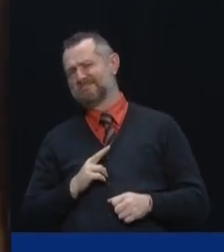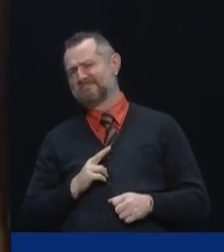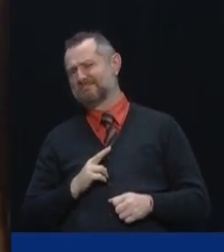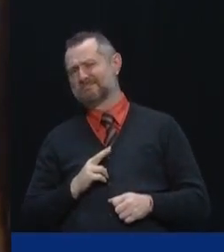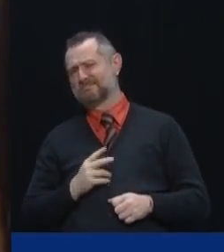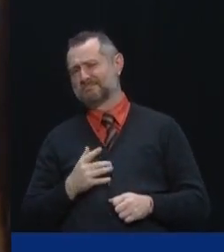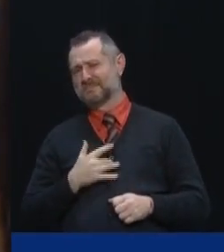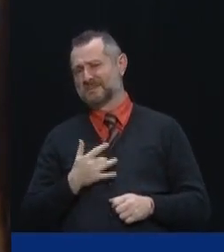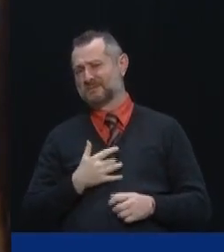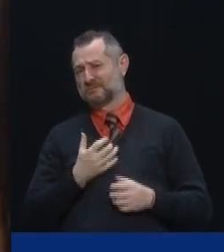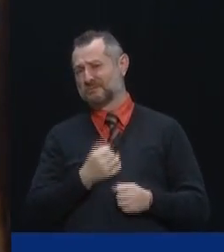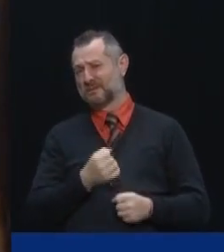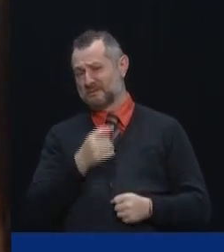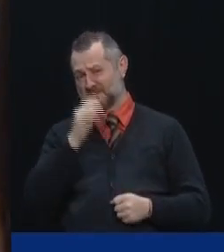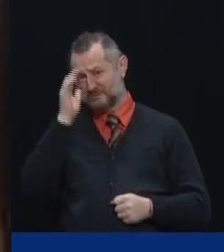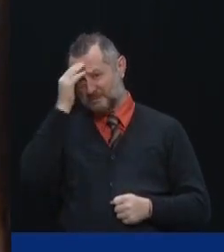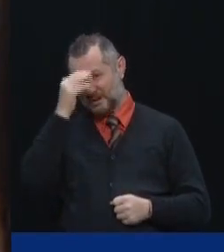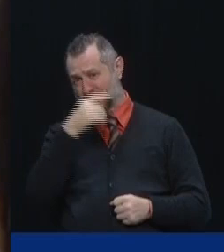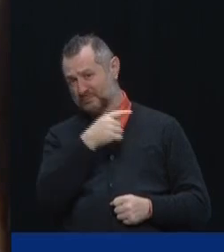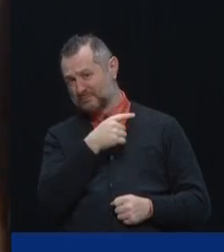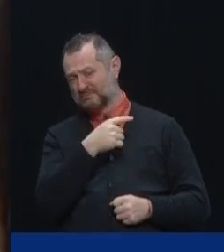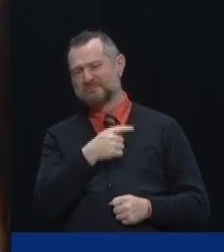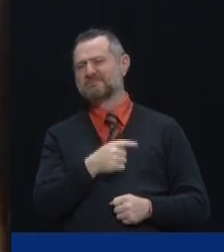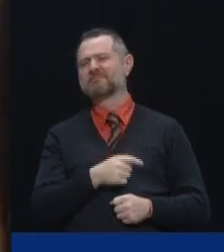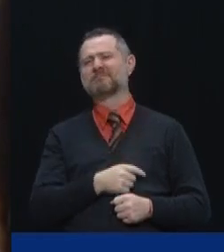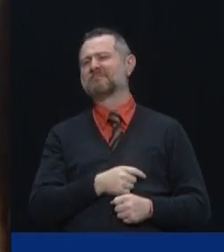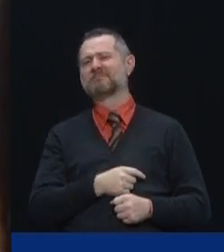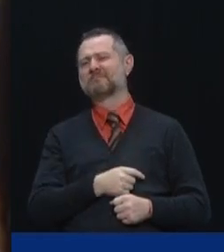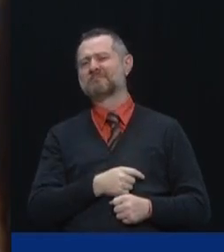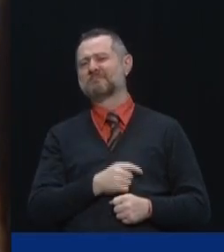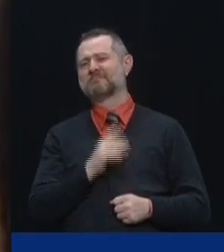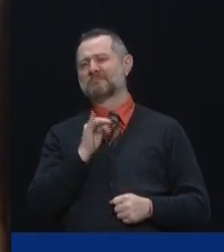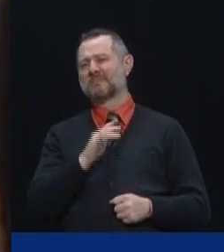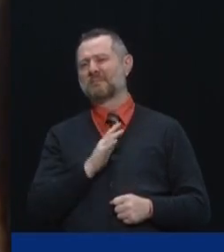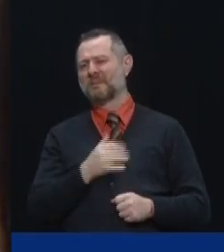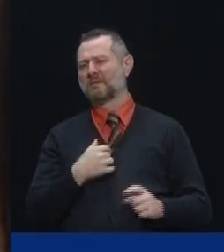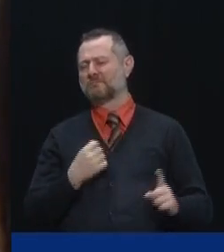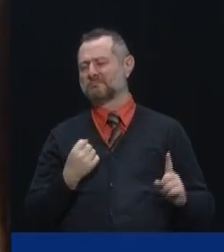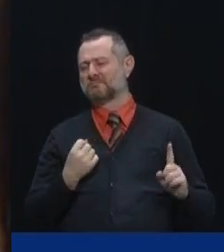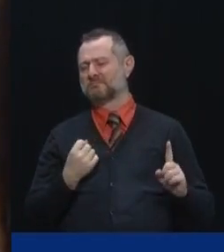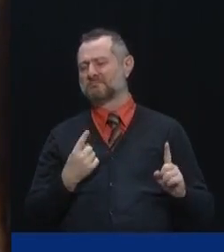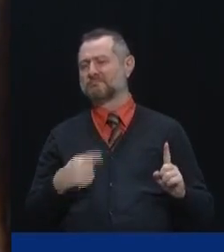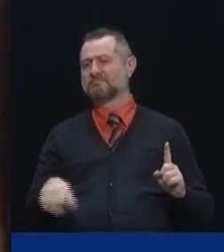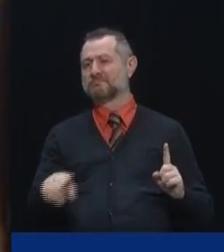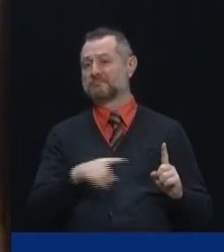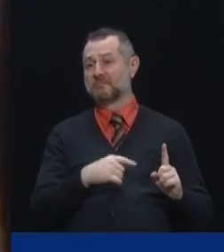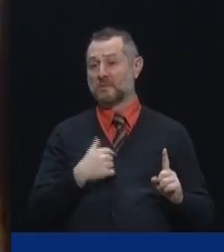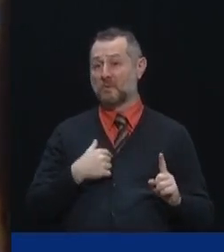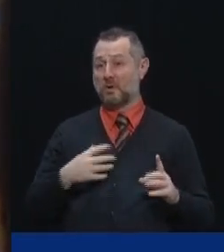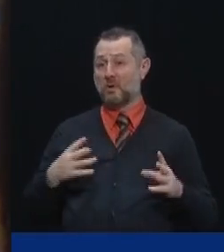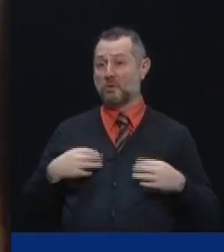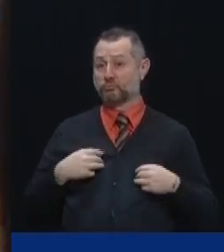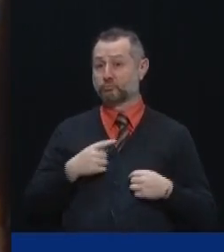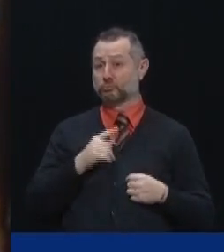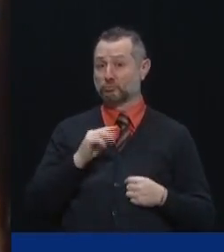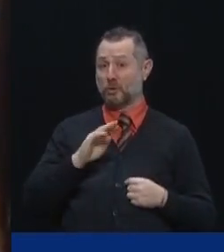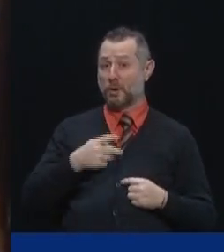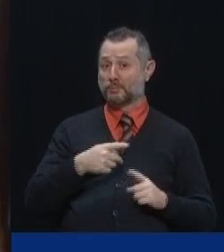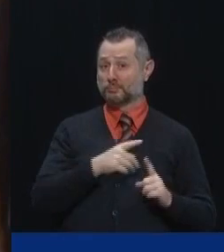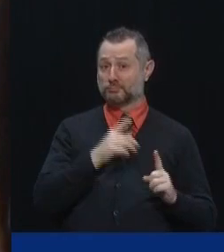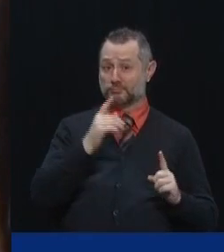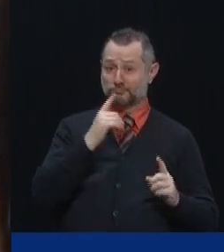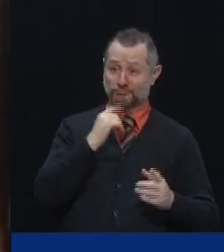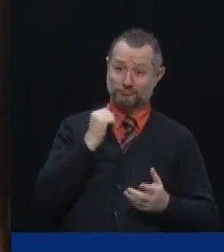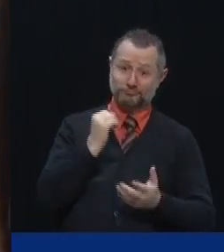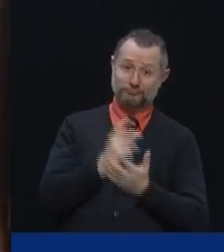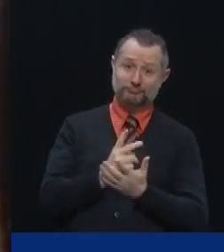me. I'm in that school. We never took Donald Trump and the federal administration's